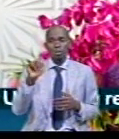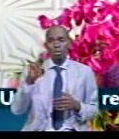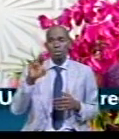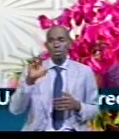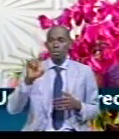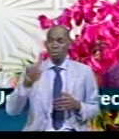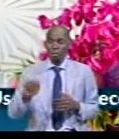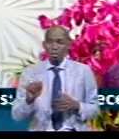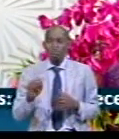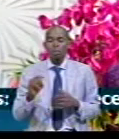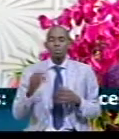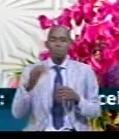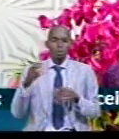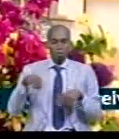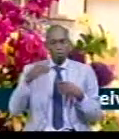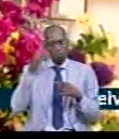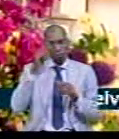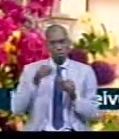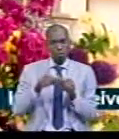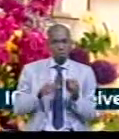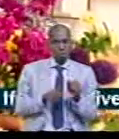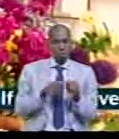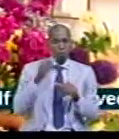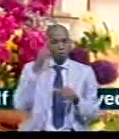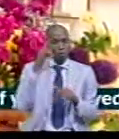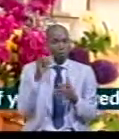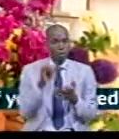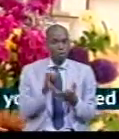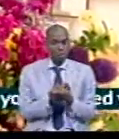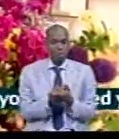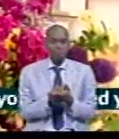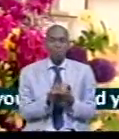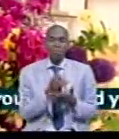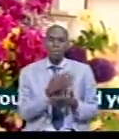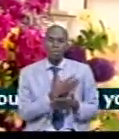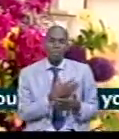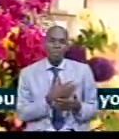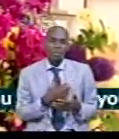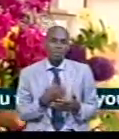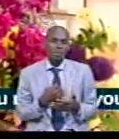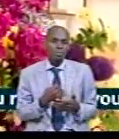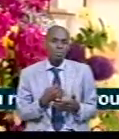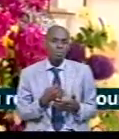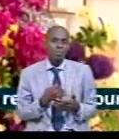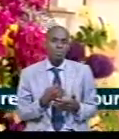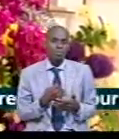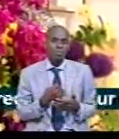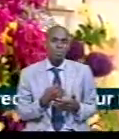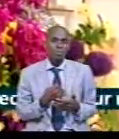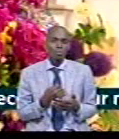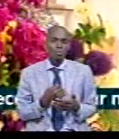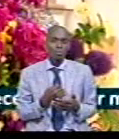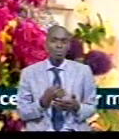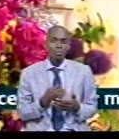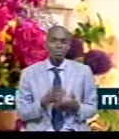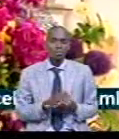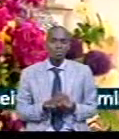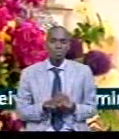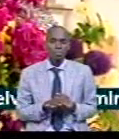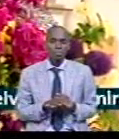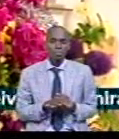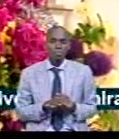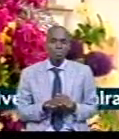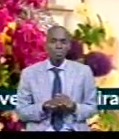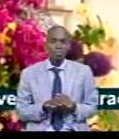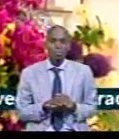procedure was still pending. So on the days of follow-up, I went for my visit, and another